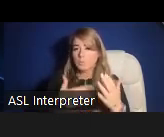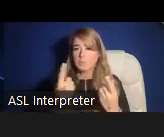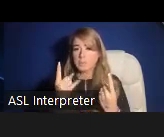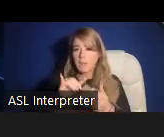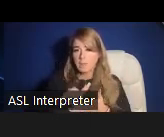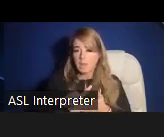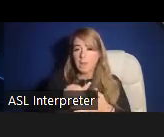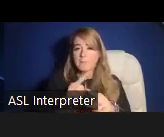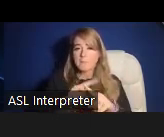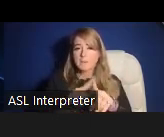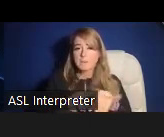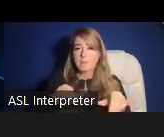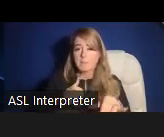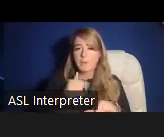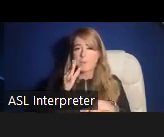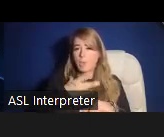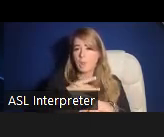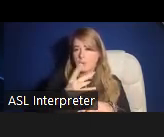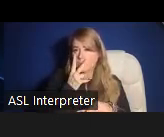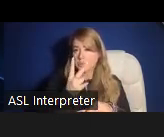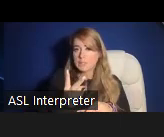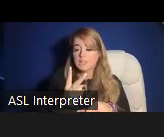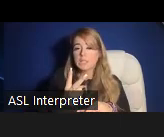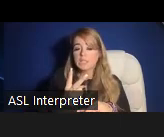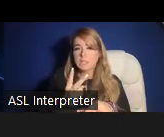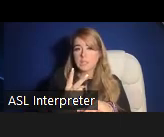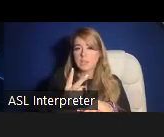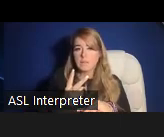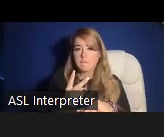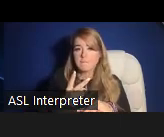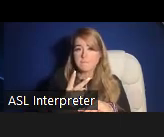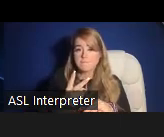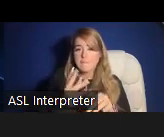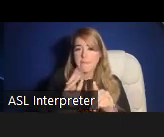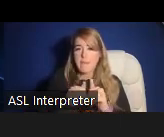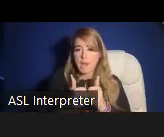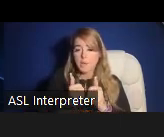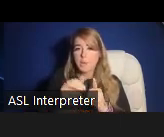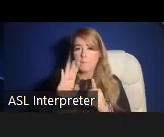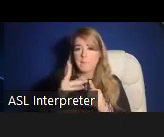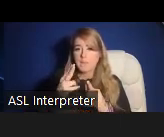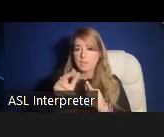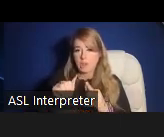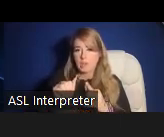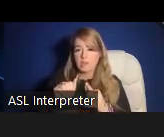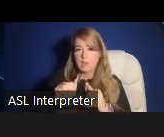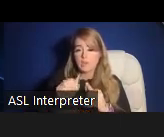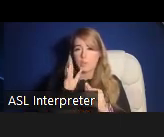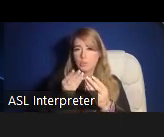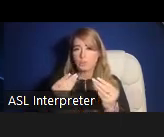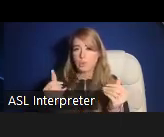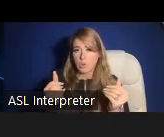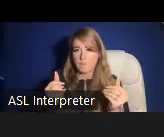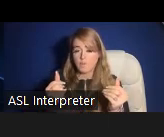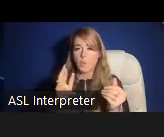that. But I would also like to see a way that the BHA solved